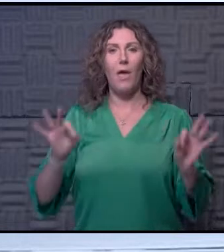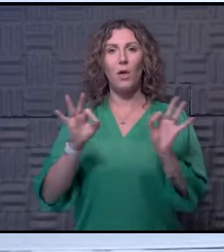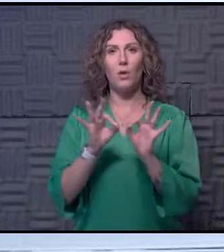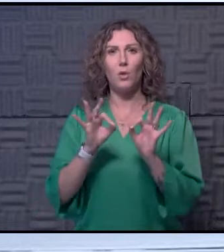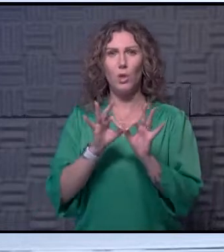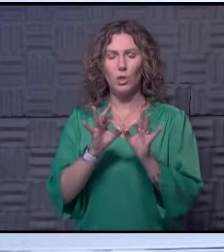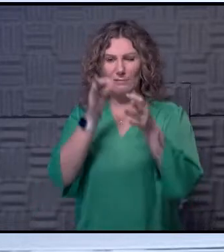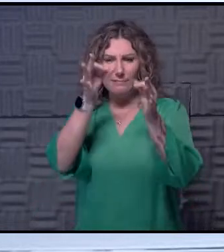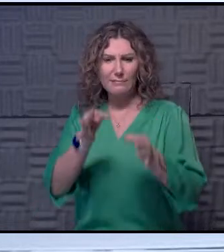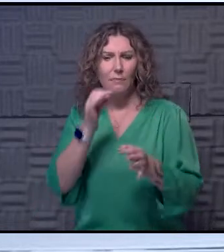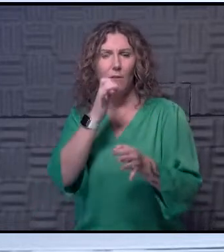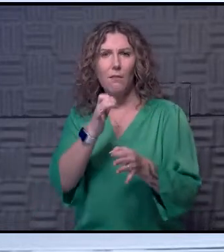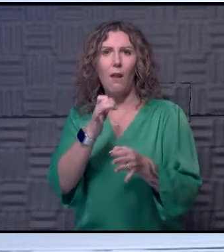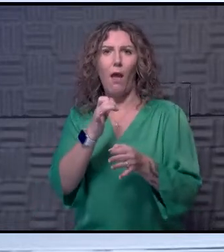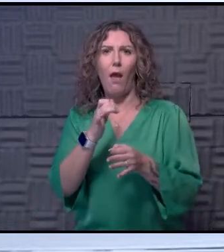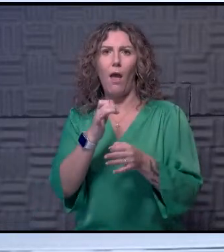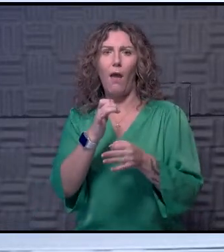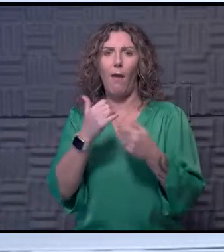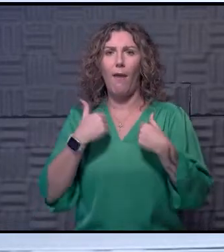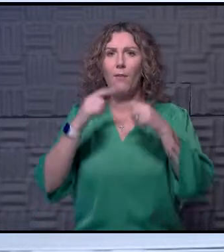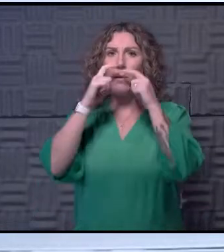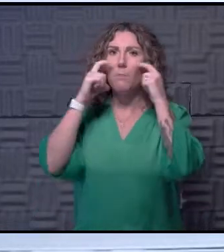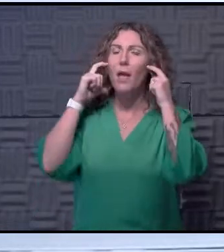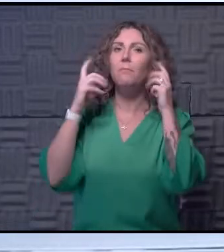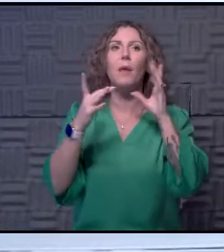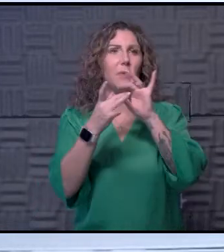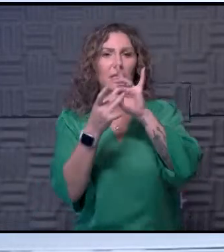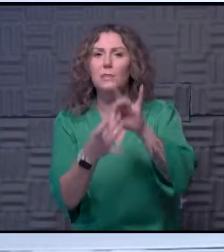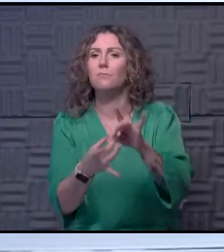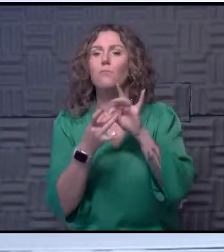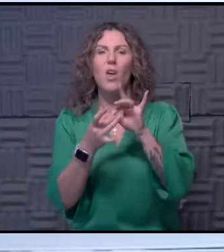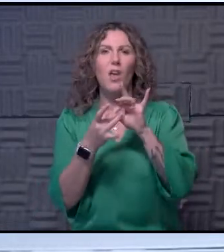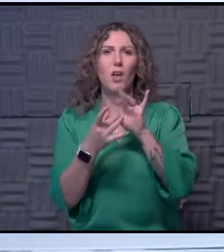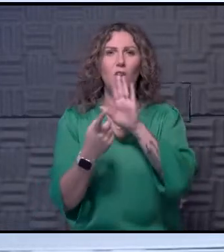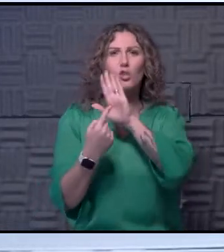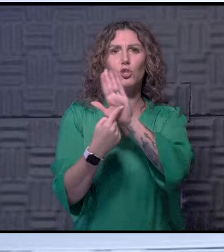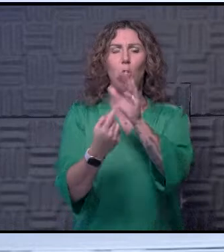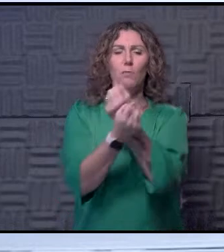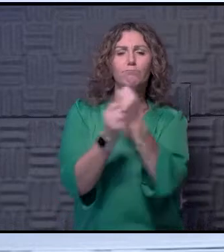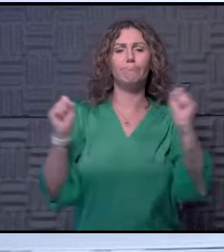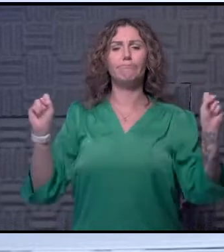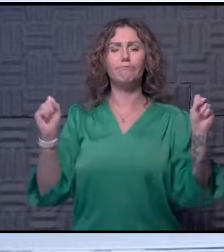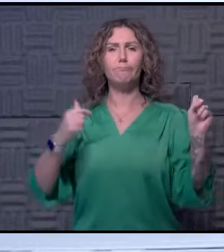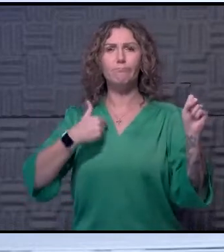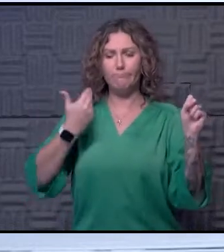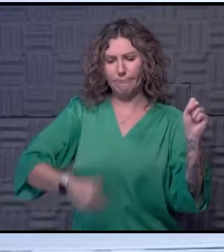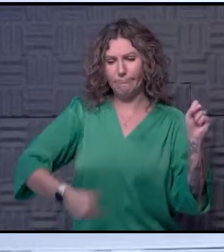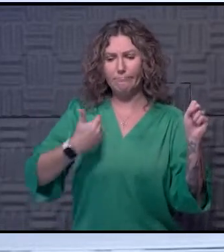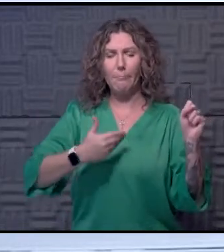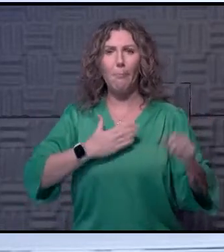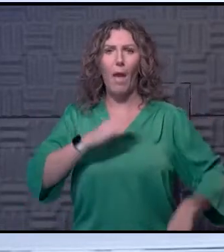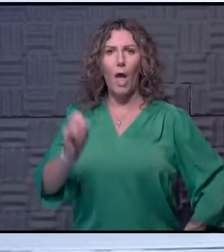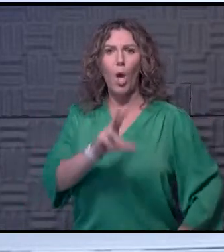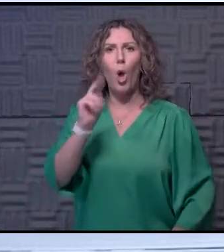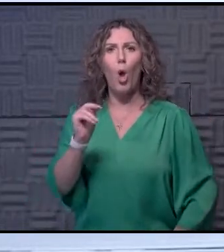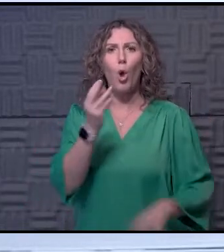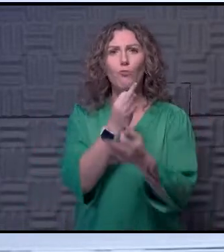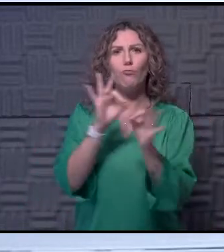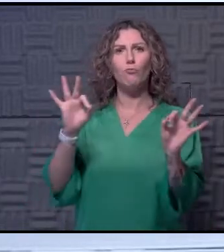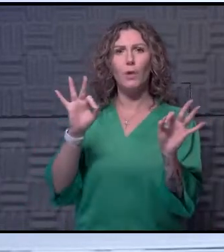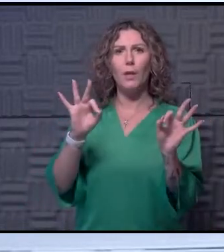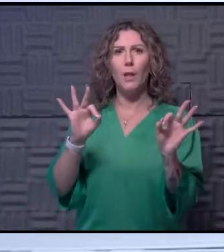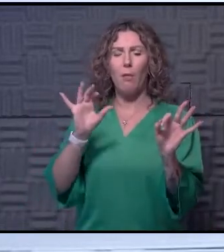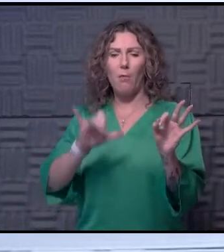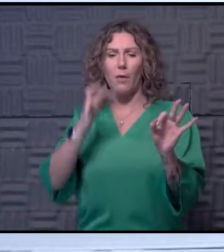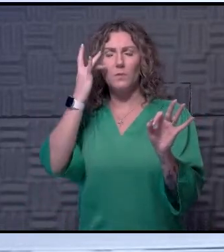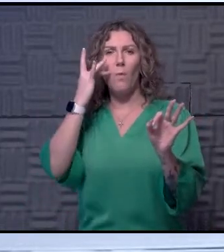not to wear a mask is sometimes related to an expression of individual freedom. So they care about their own freedom to make their own choices